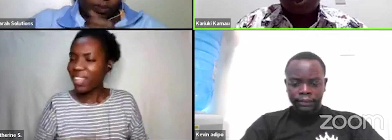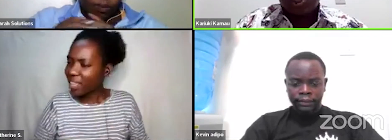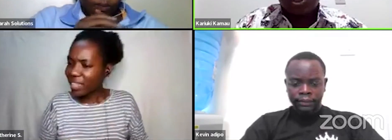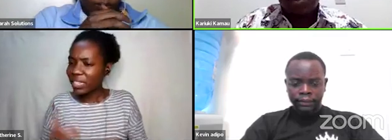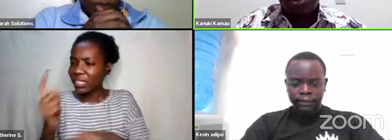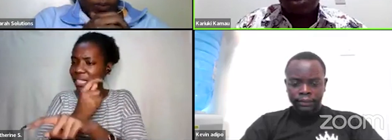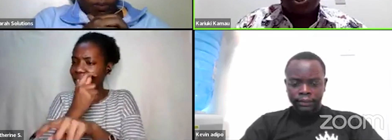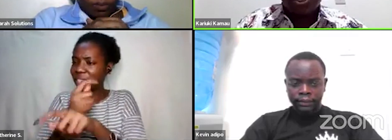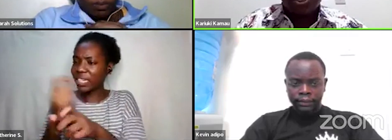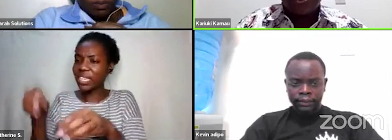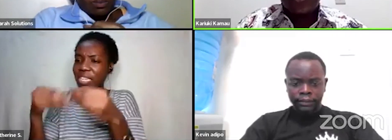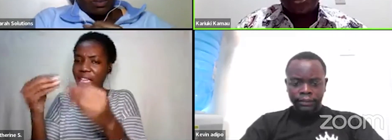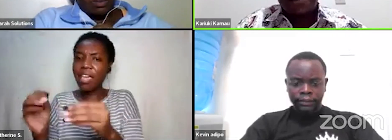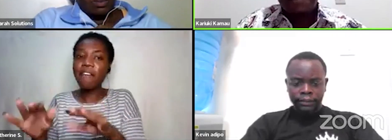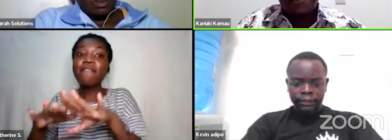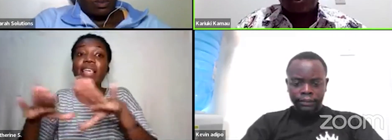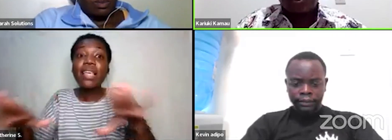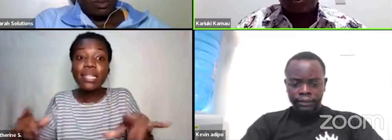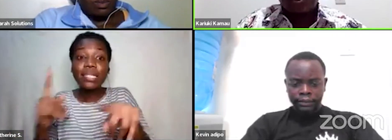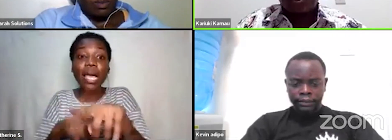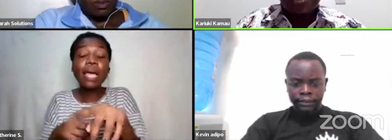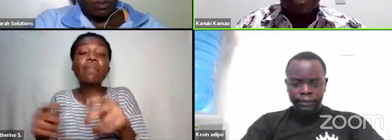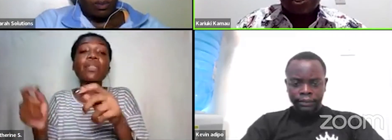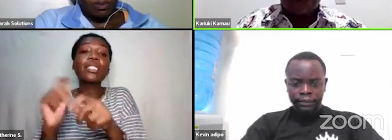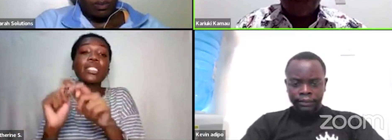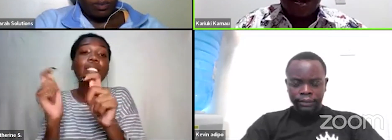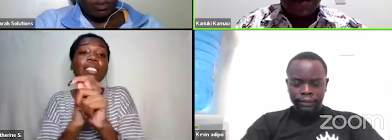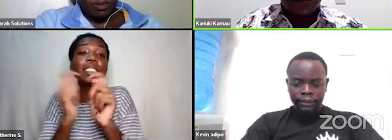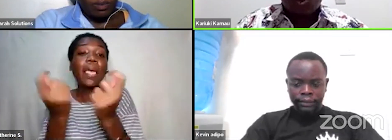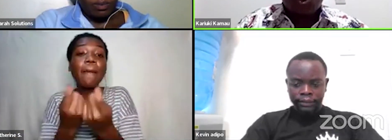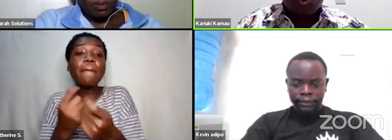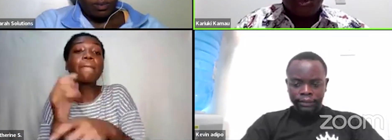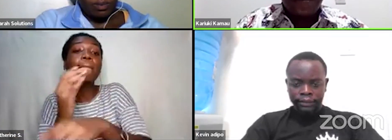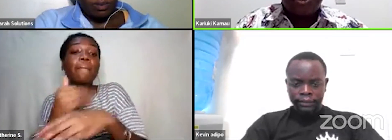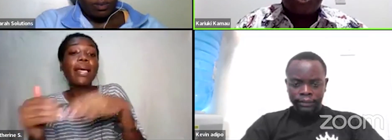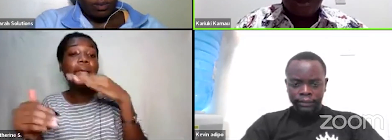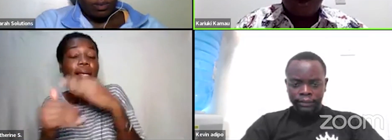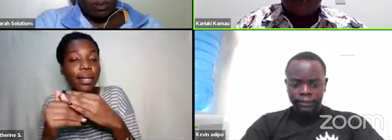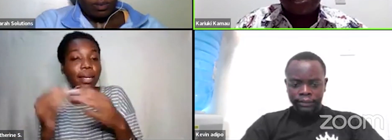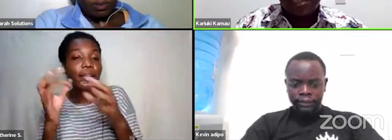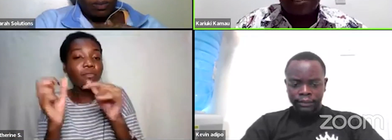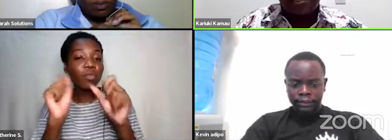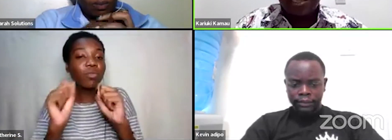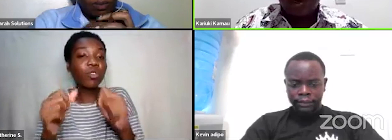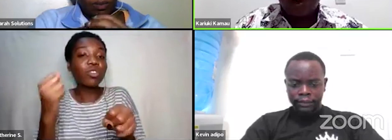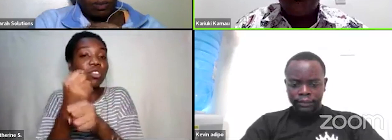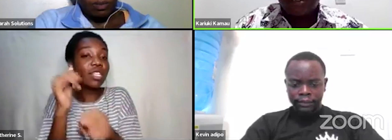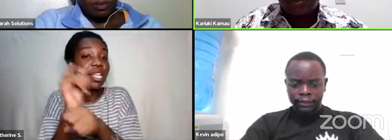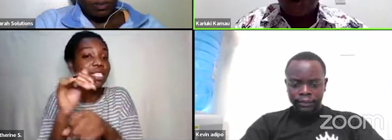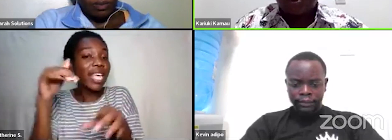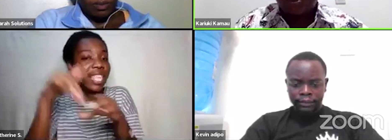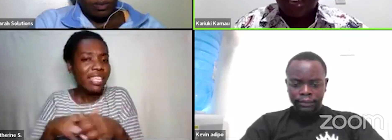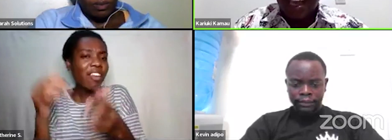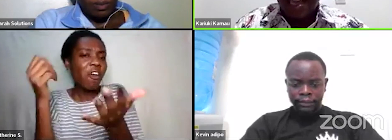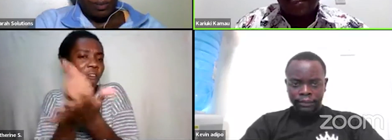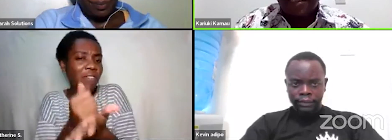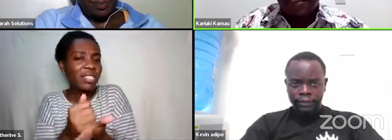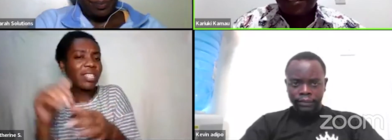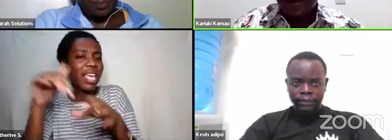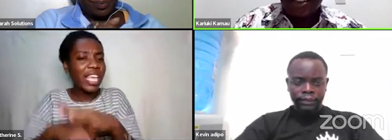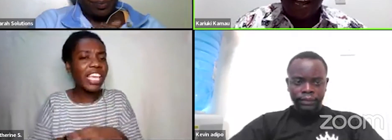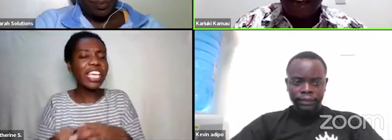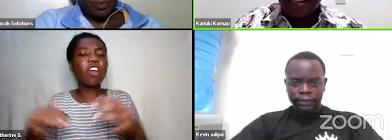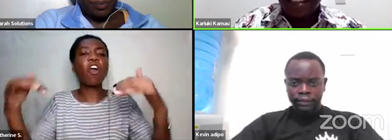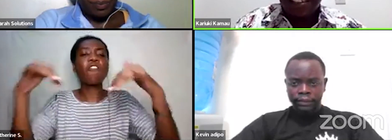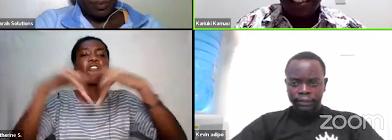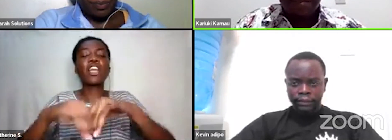field as we do team building, whether we can be able to tailor such programs to do them in their offices, in conference halls, and